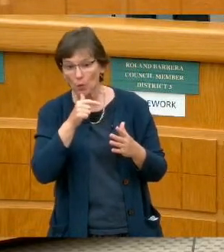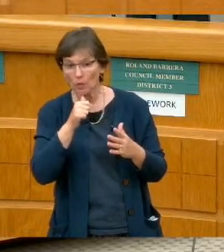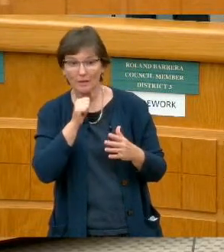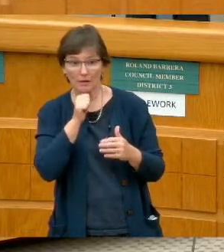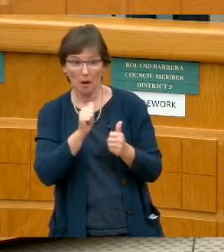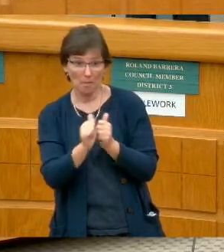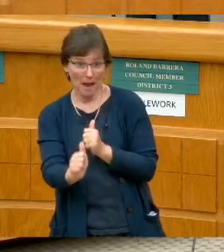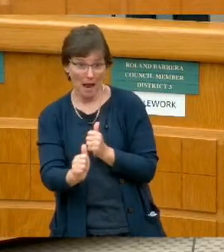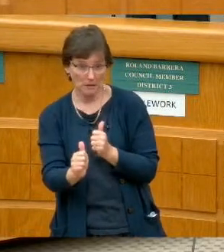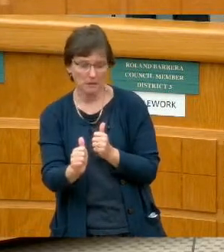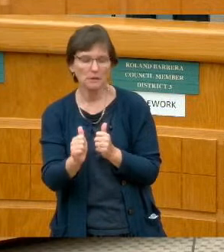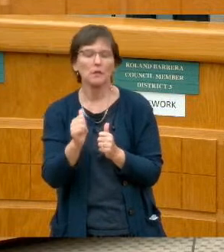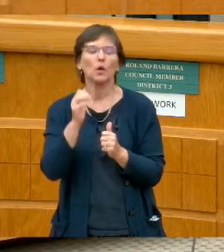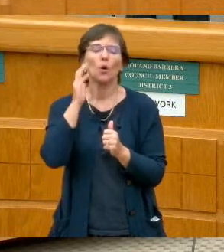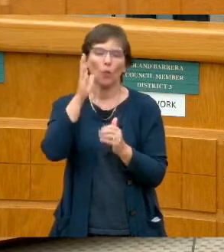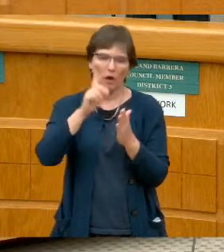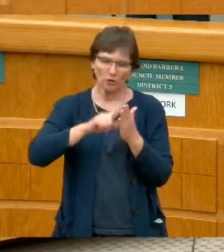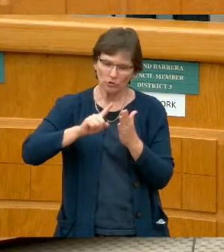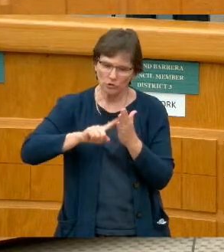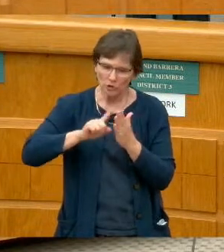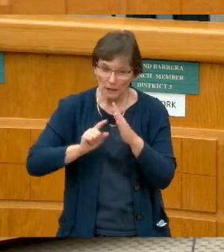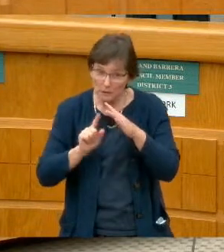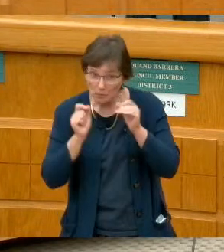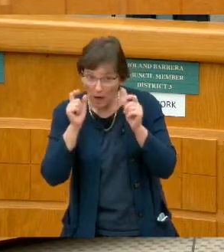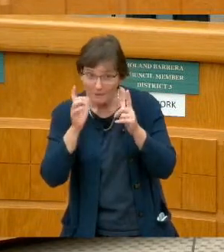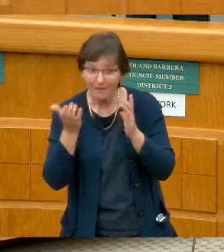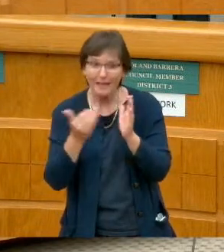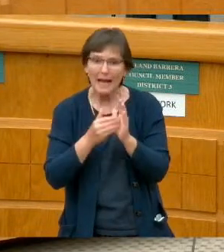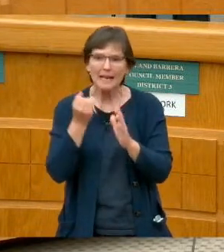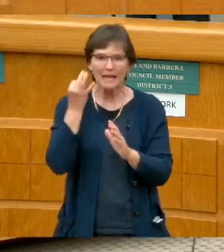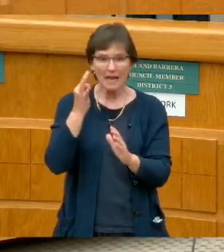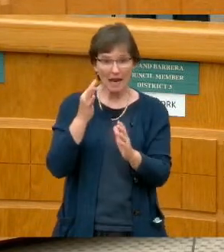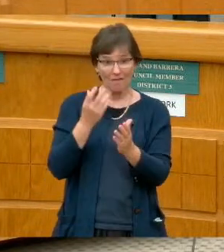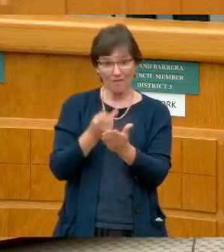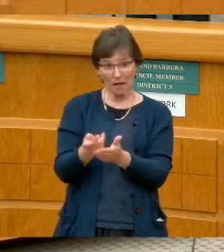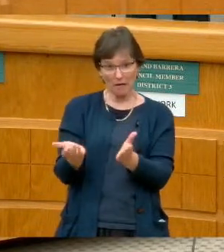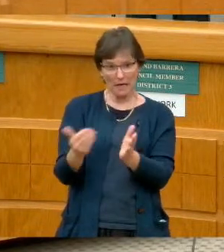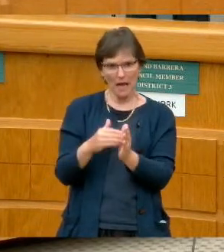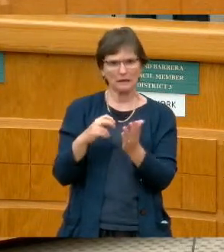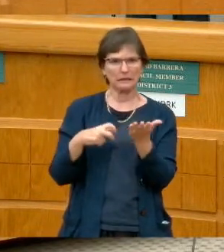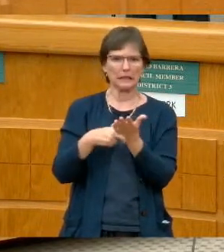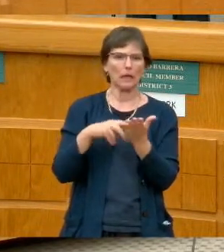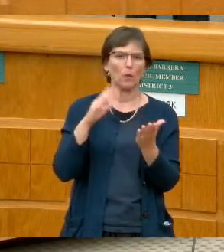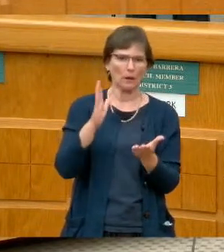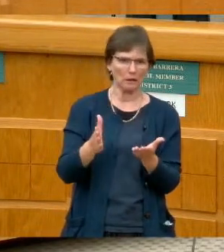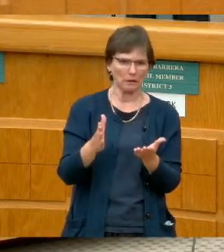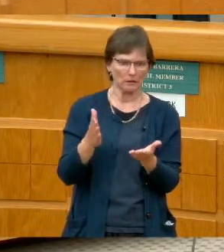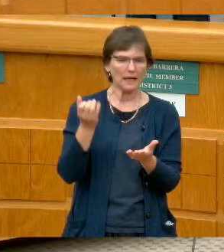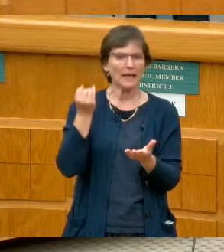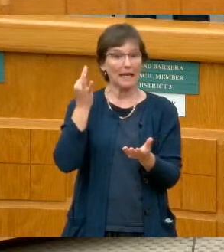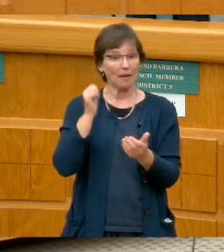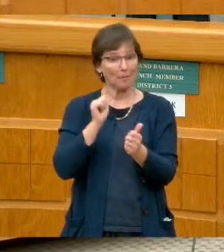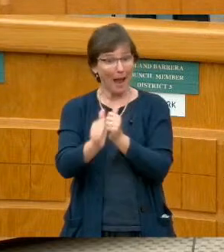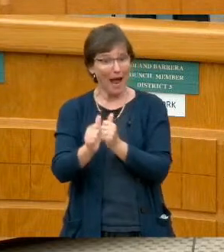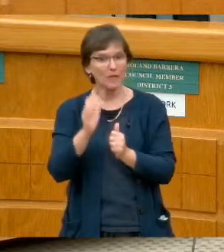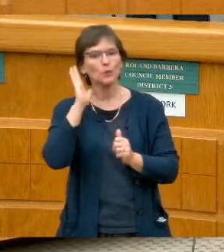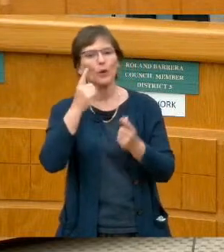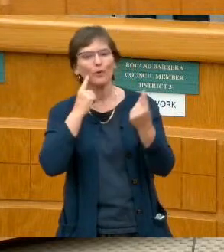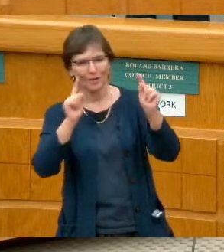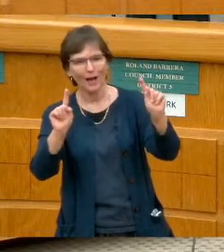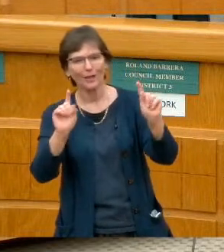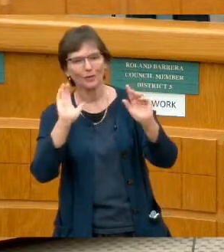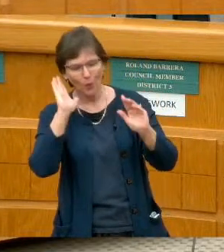citation issue, that is public information, and we'll be happy to share it with you. Thank you. And the Friday press conference, I think it's